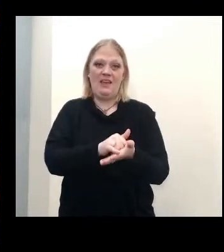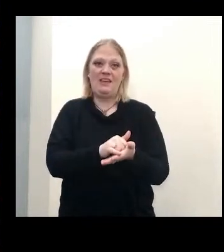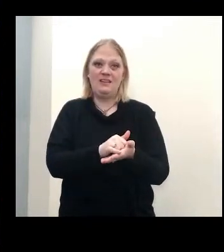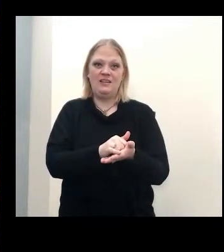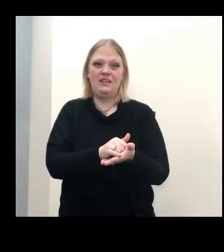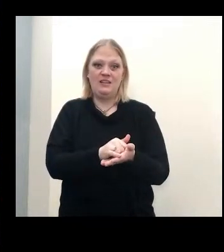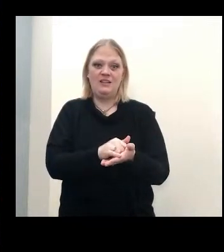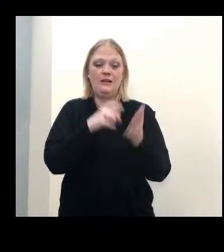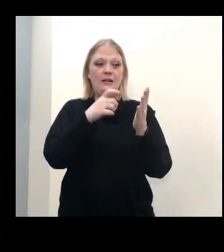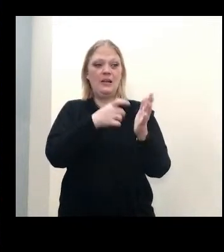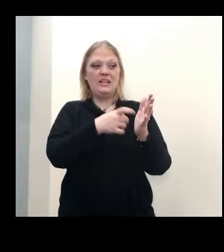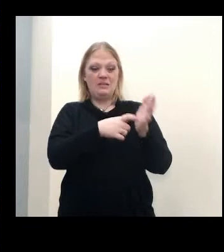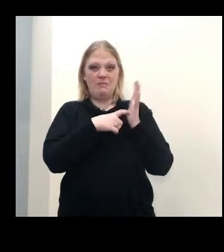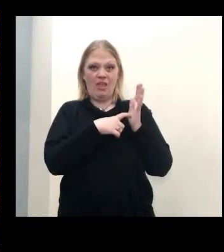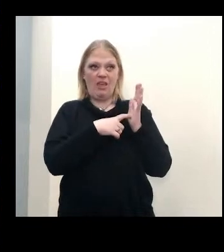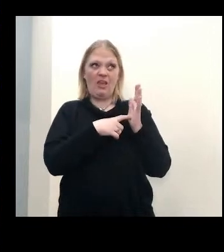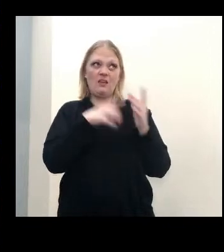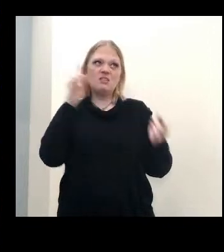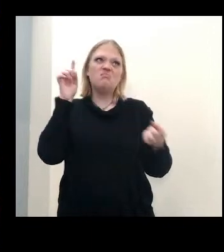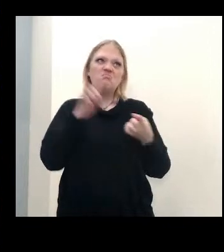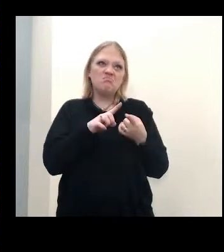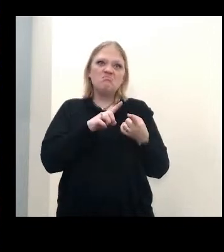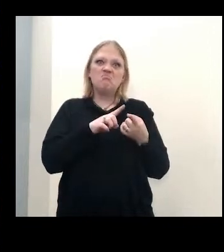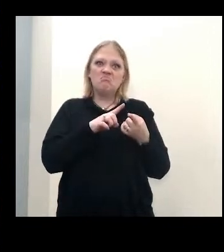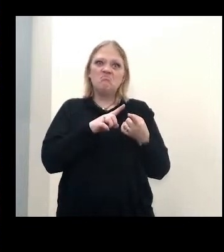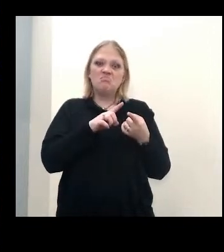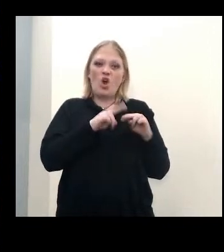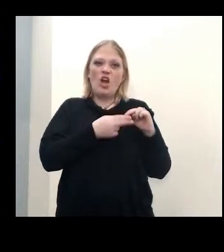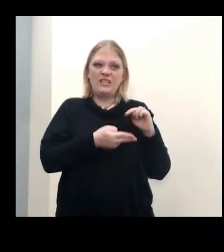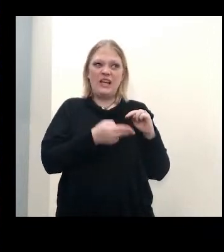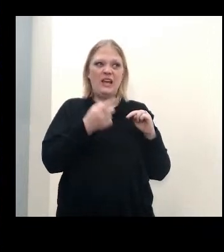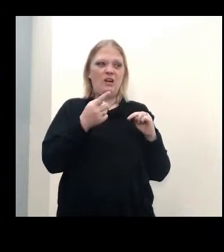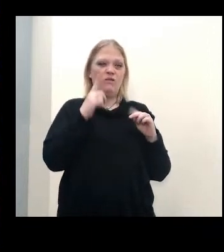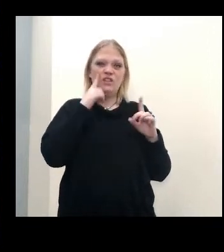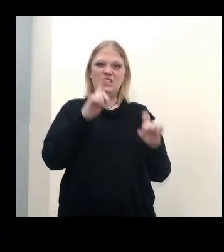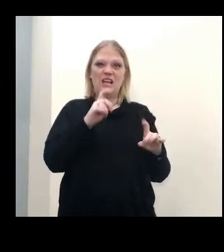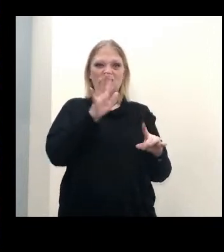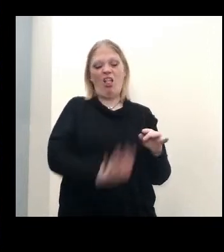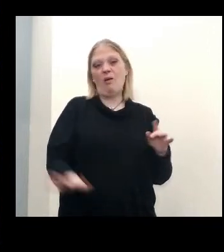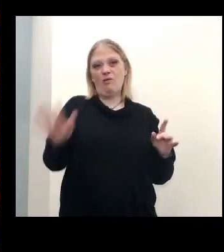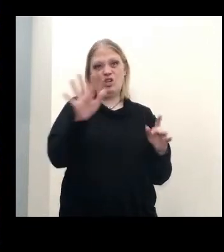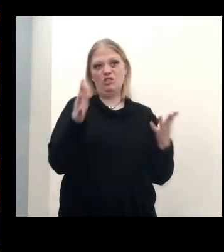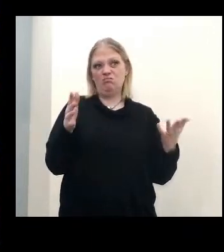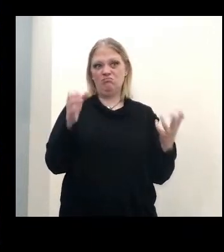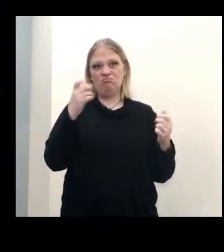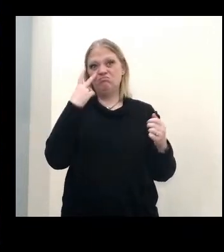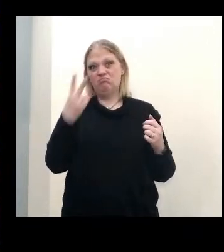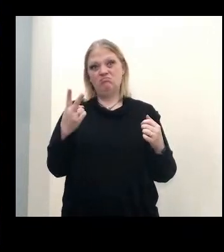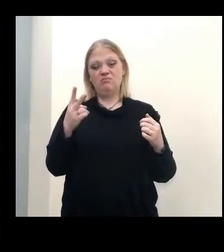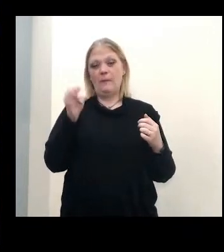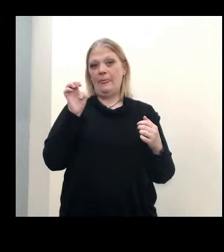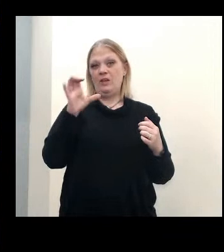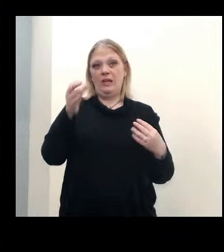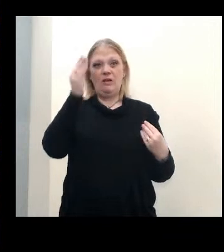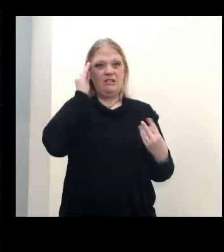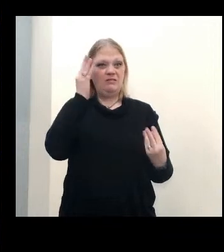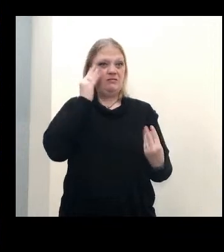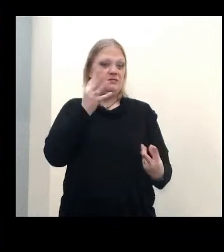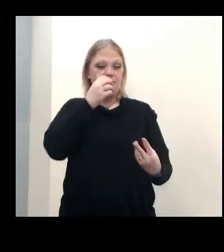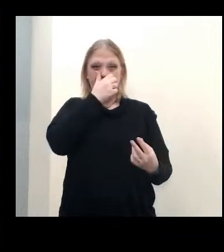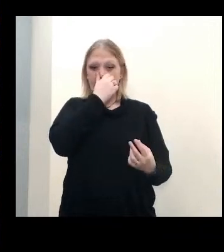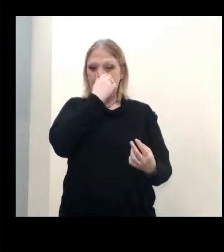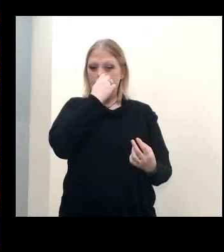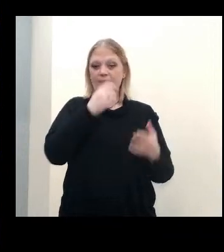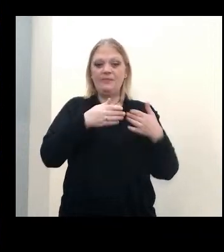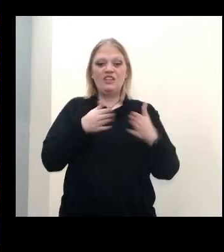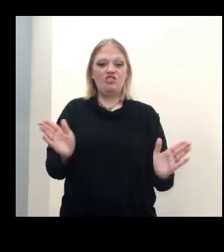Also, demand is down, seems to be down for testing all over. You can see from our Erie County data that